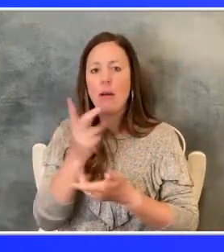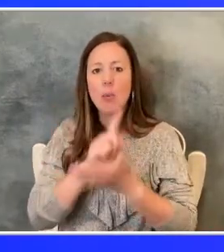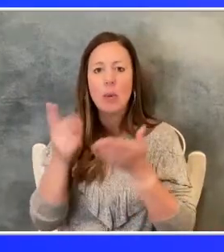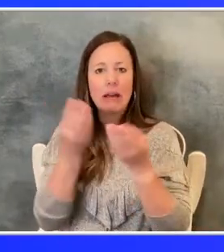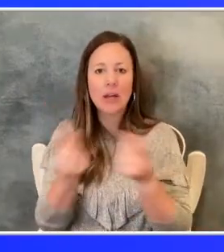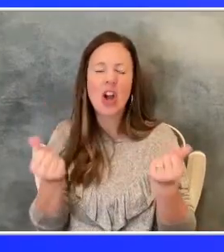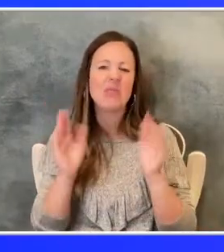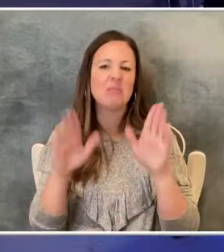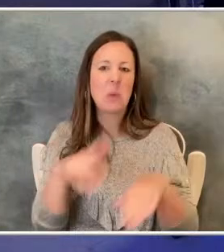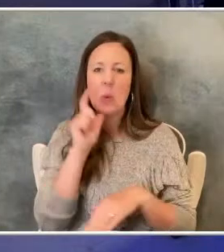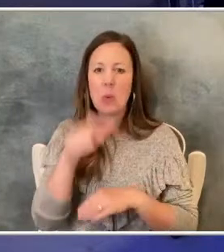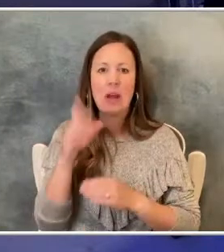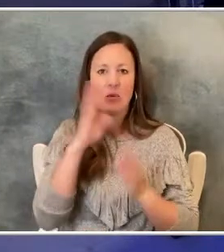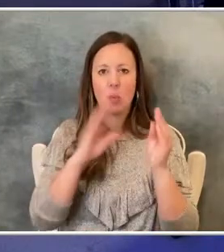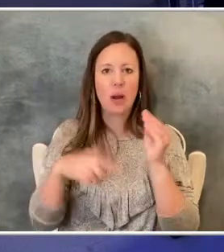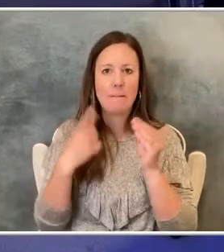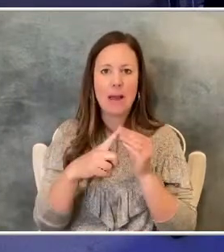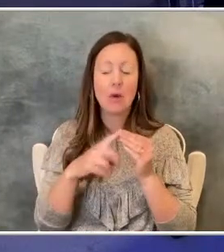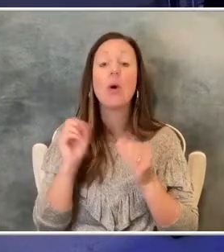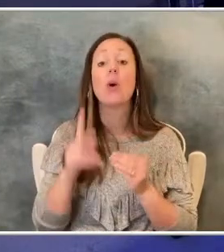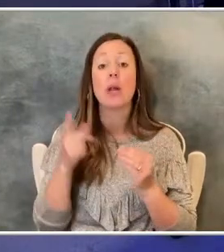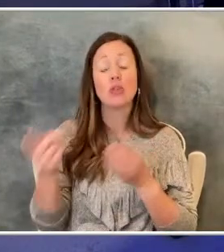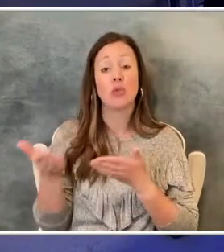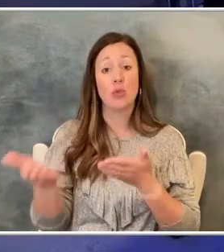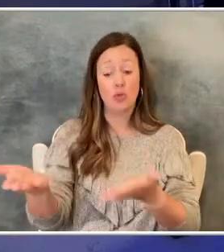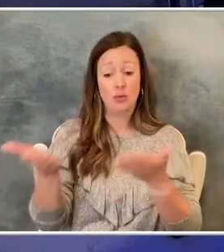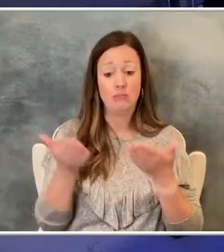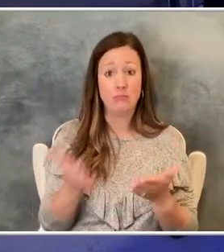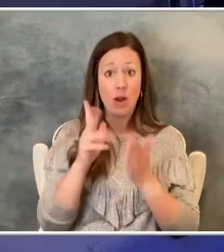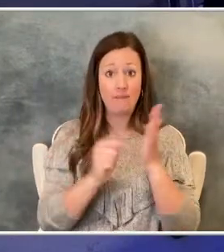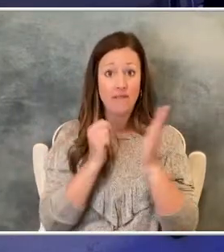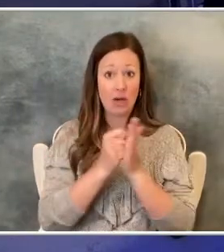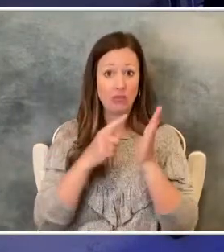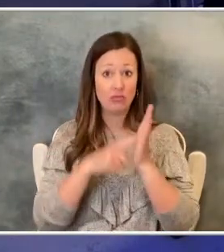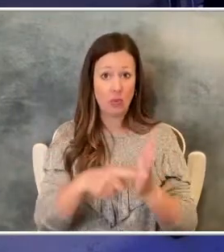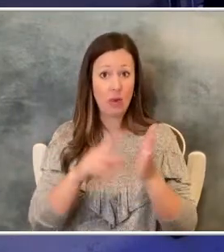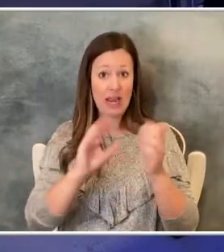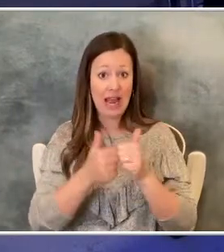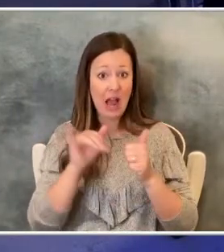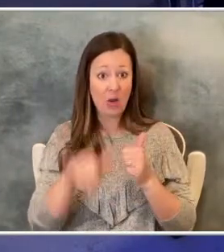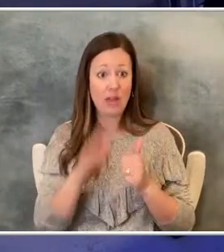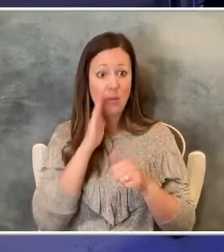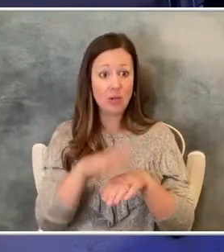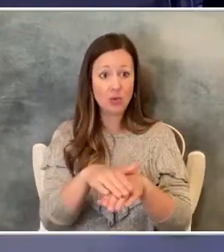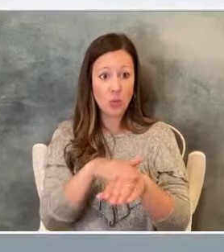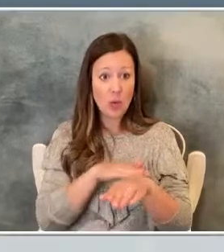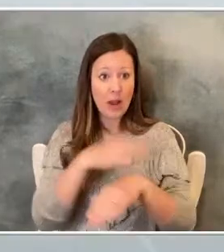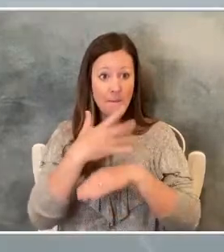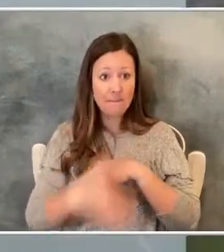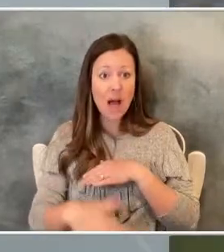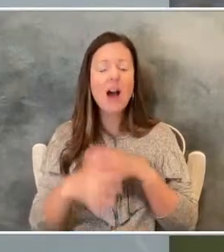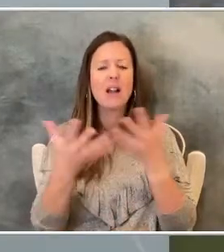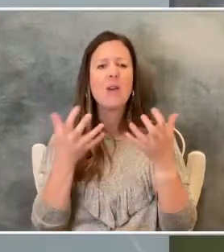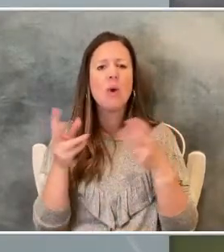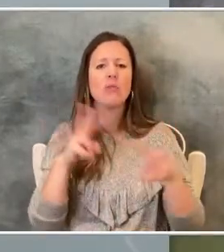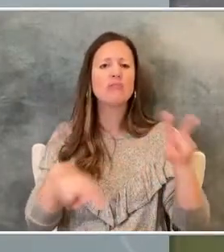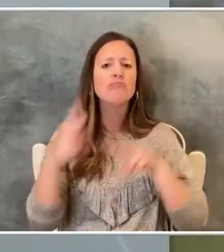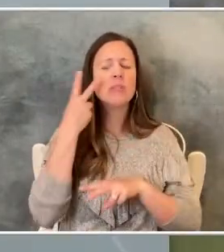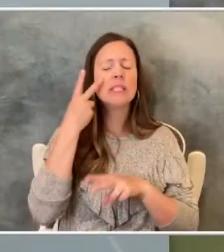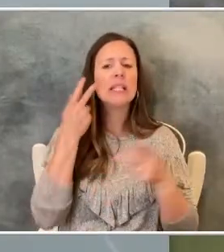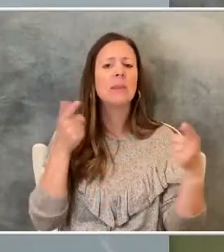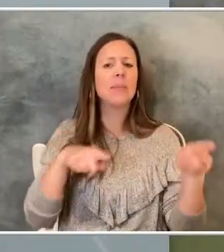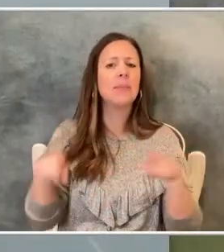it. Okay, so you brought video showing how a clogged artery slows down the blood. Let's just look at this, see what's going on the inside.